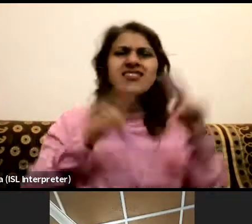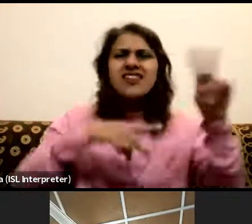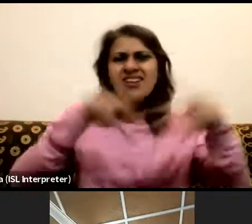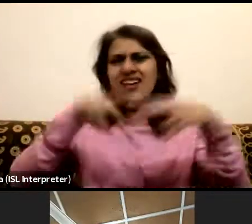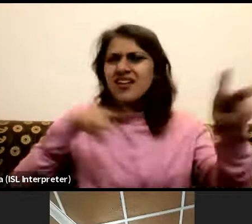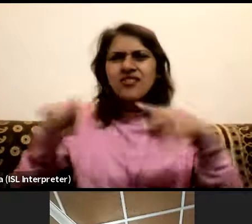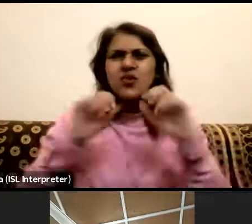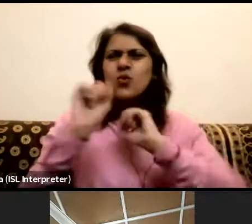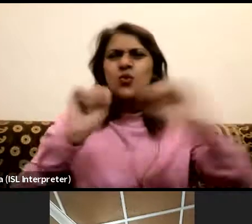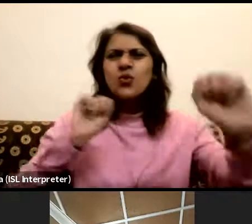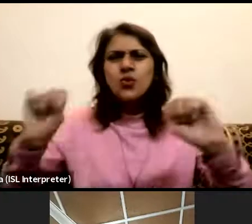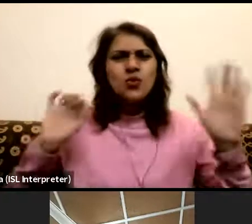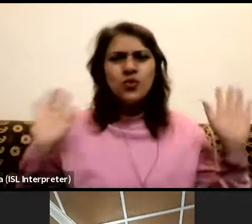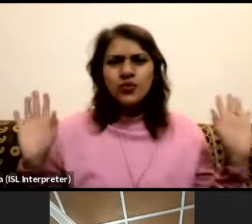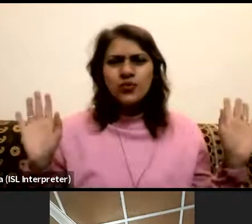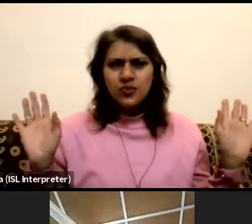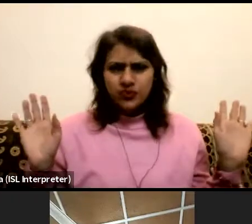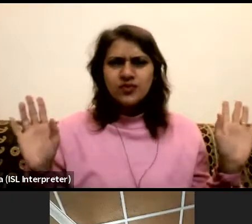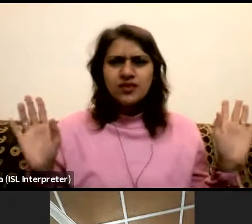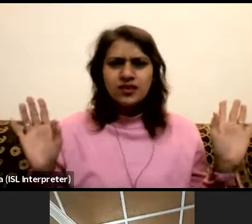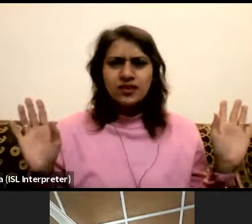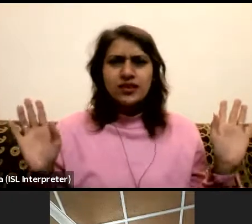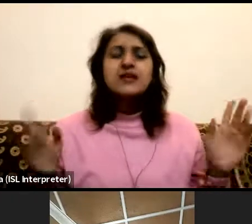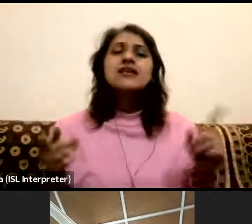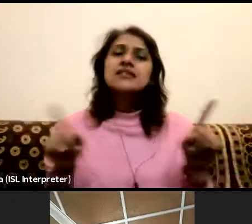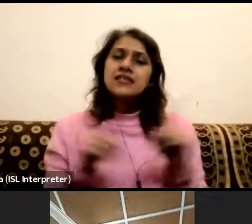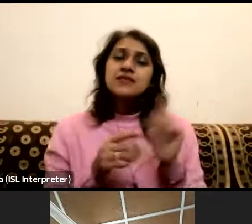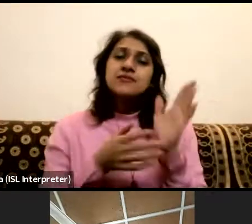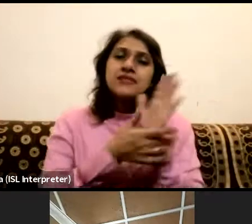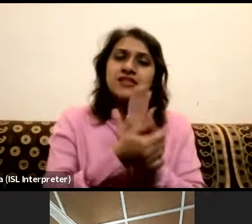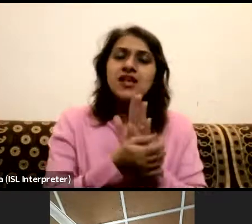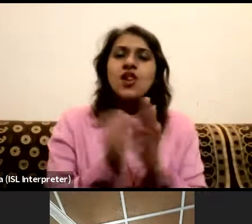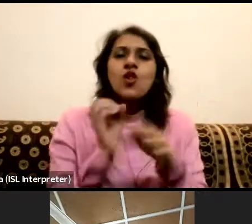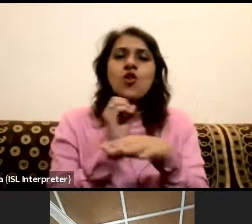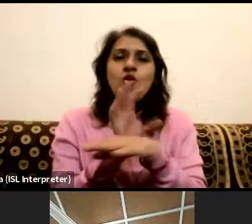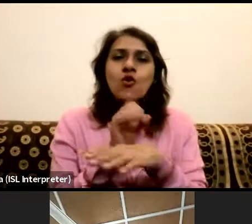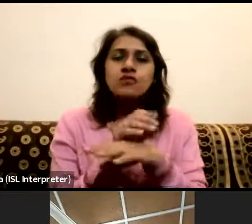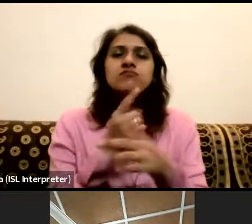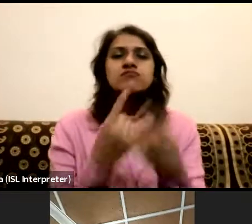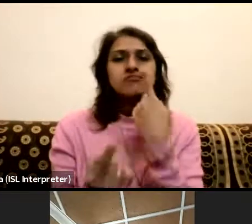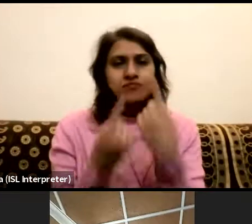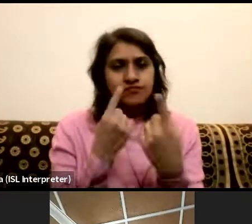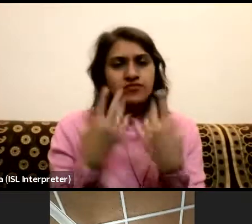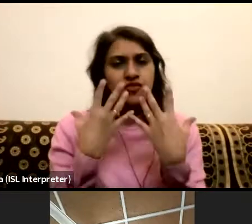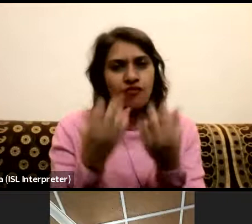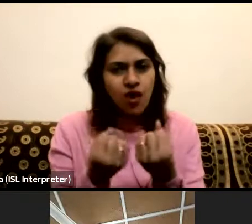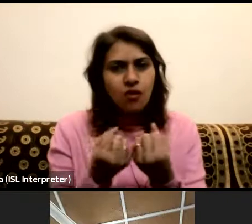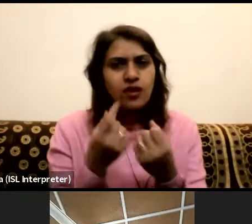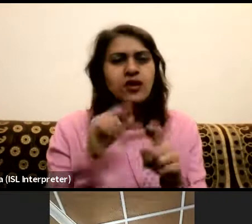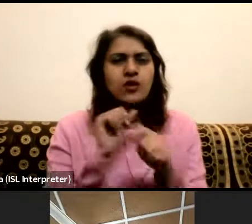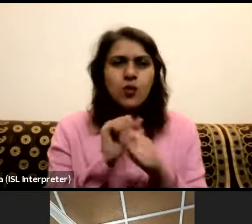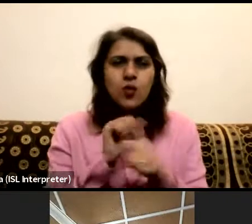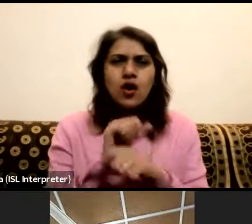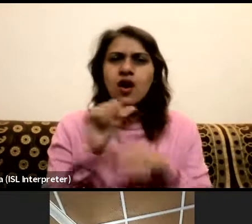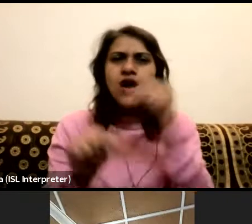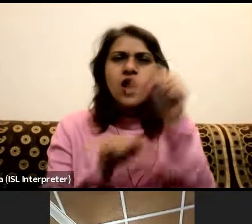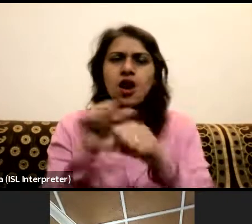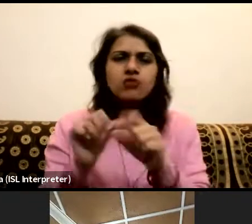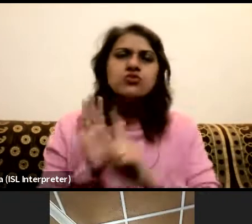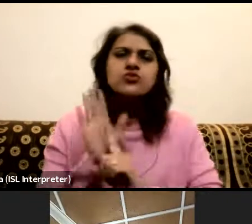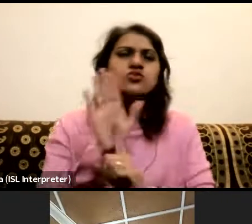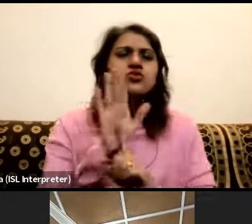and that is what we need to channelize. The Skill Council attempts to identify the mechanisms of how we are going to address